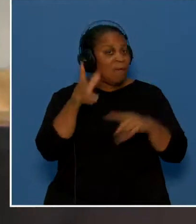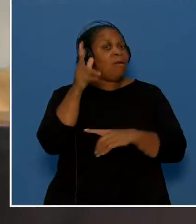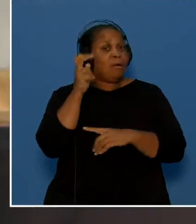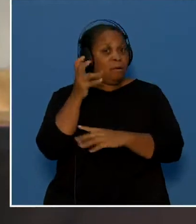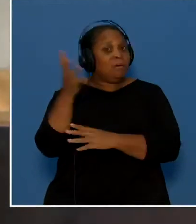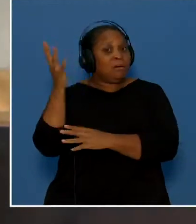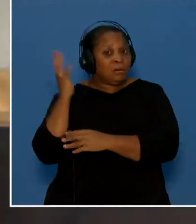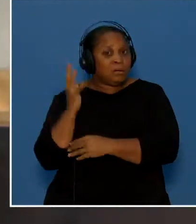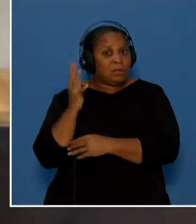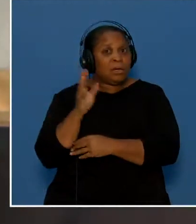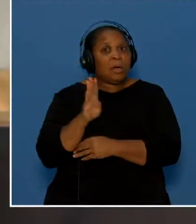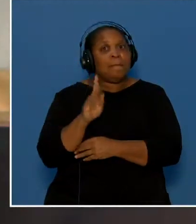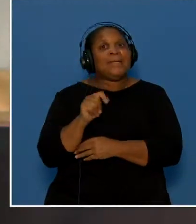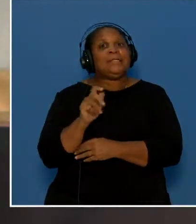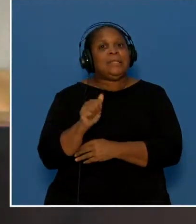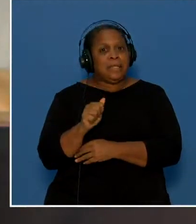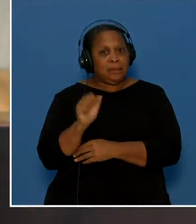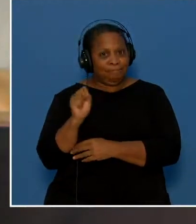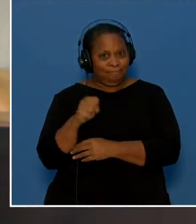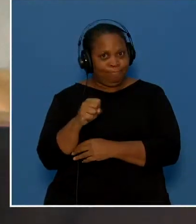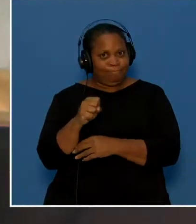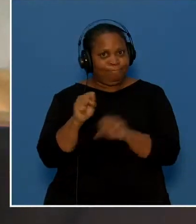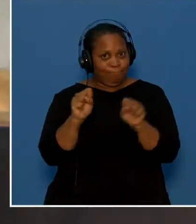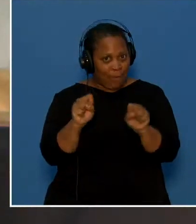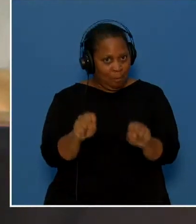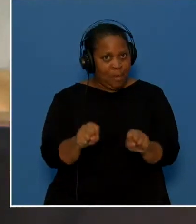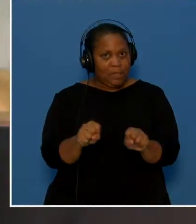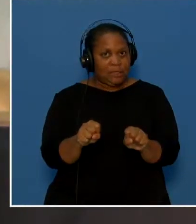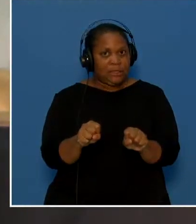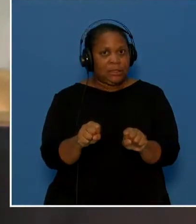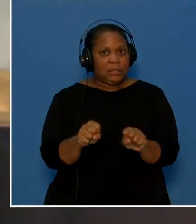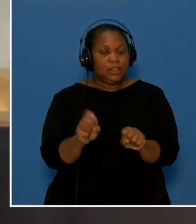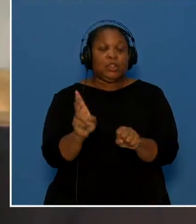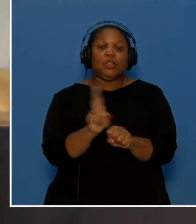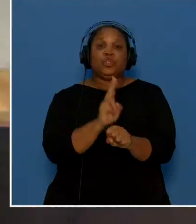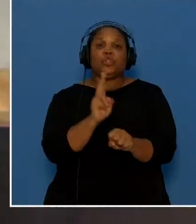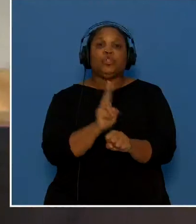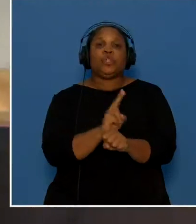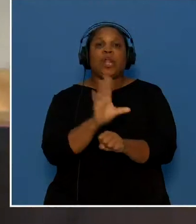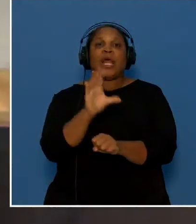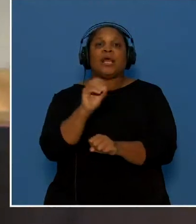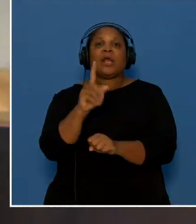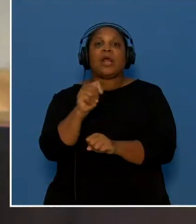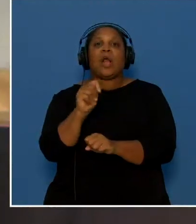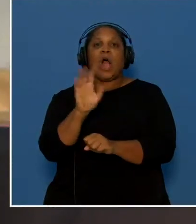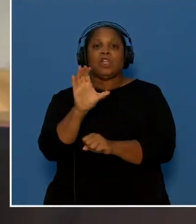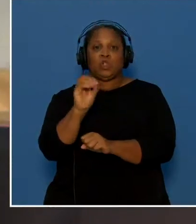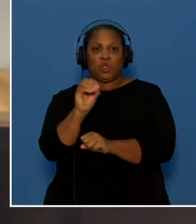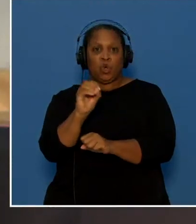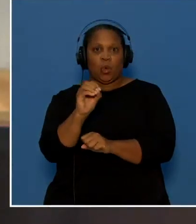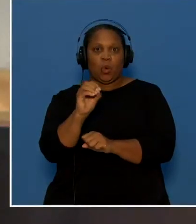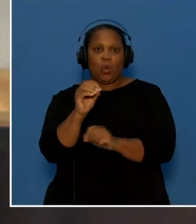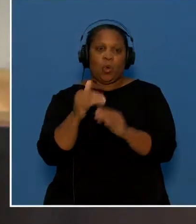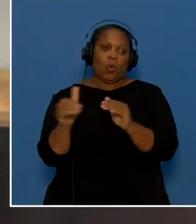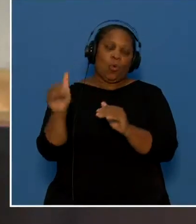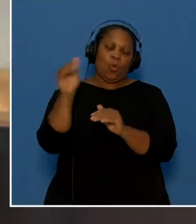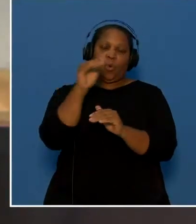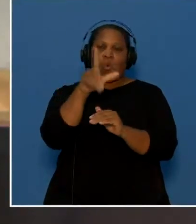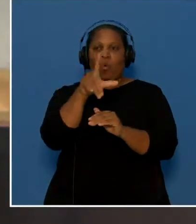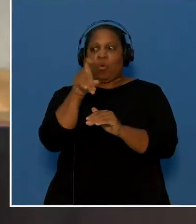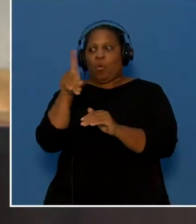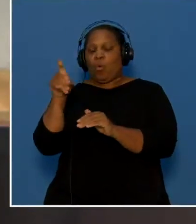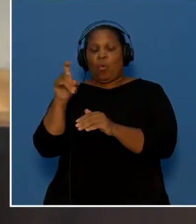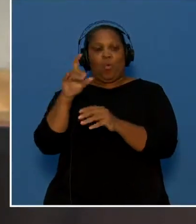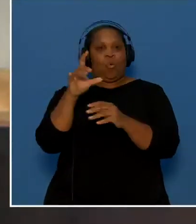announce through the BTA the ability to utilize Costco, which has over 120 various locations throughout